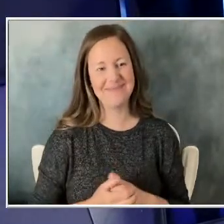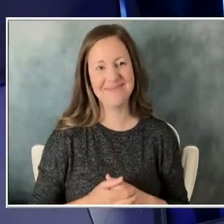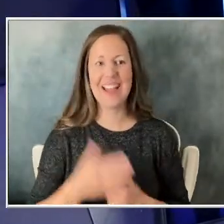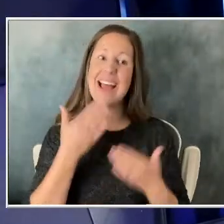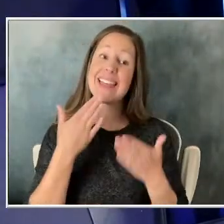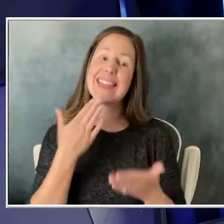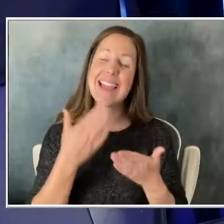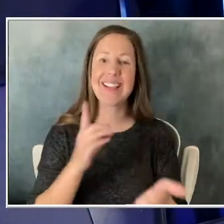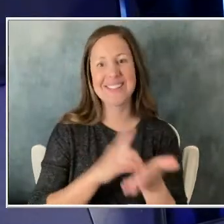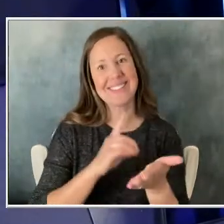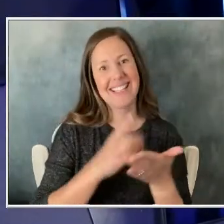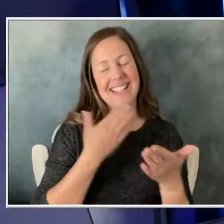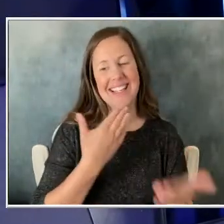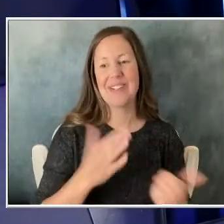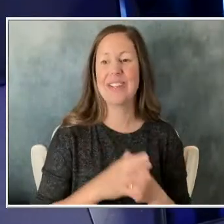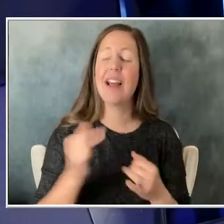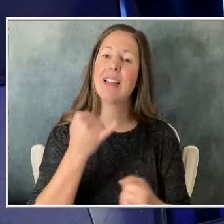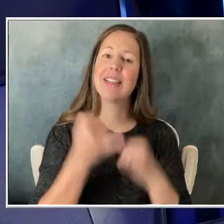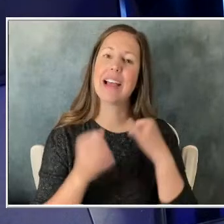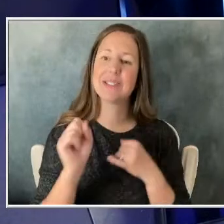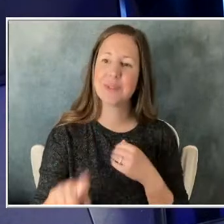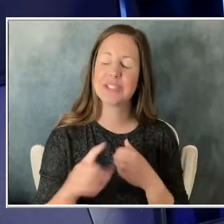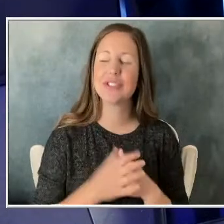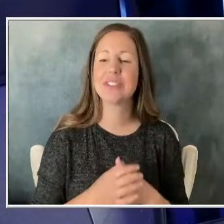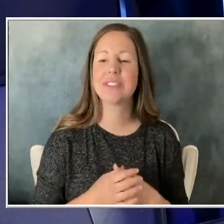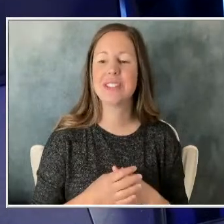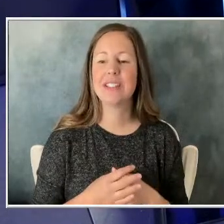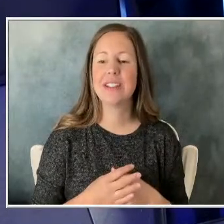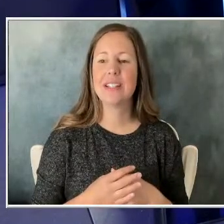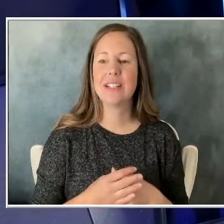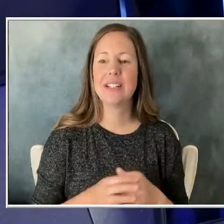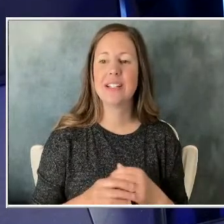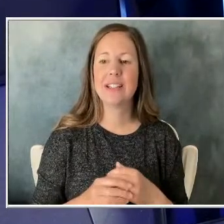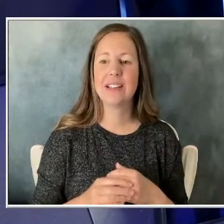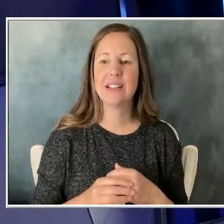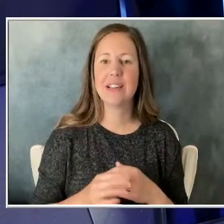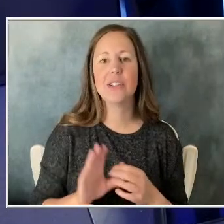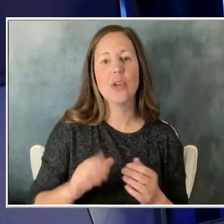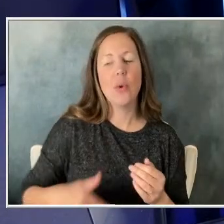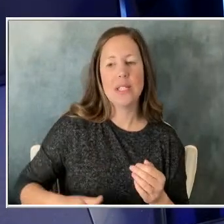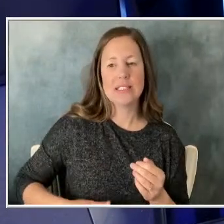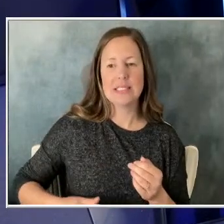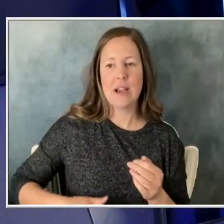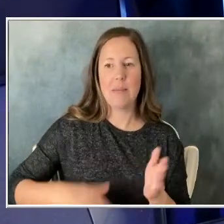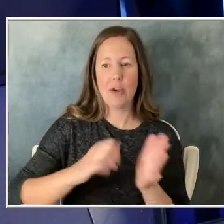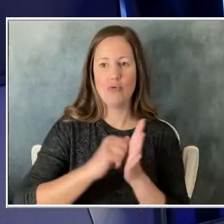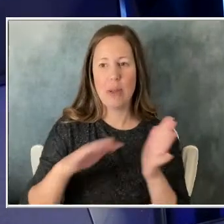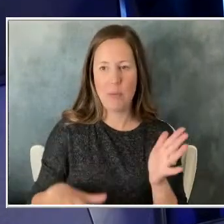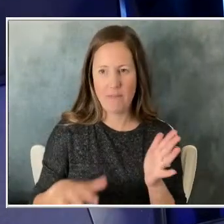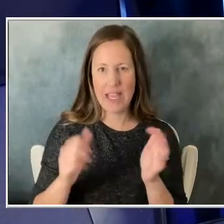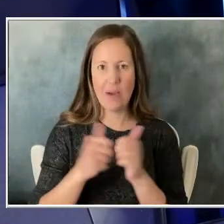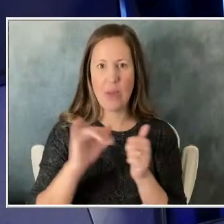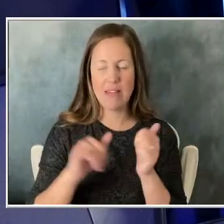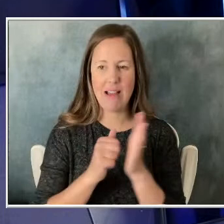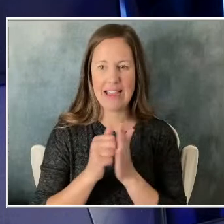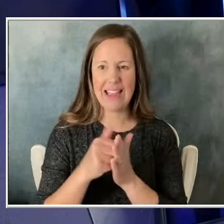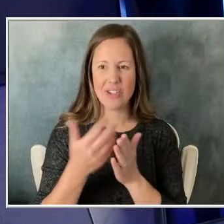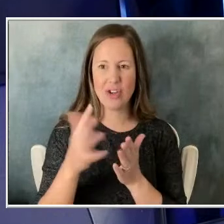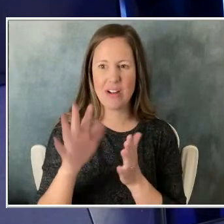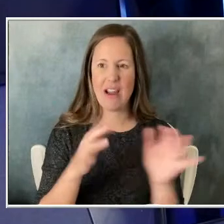are. Last question, though, from Tanya, is removing the stomach with stomach cancer similar to like a